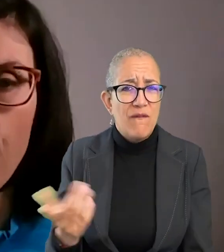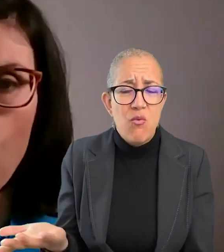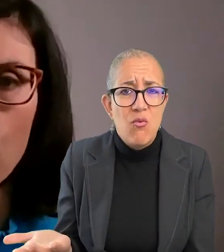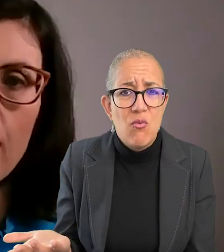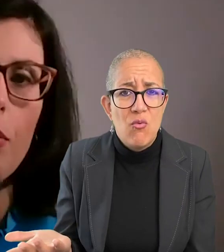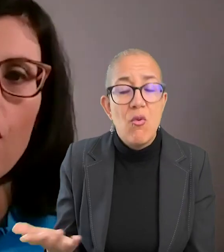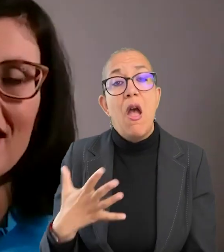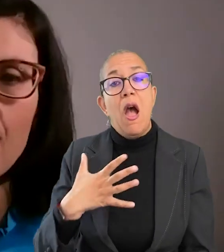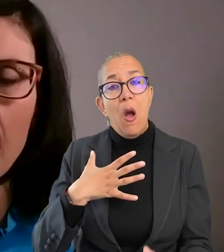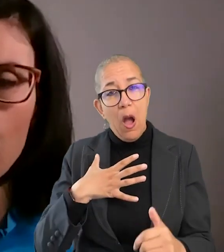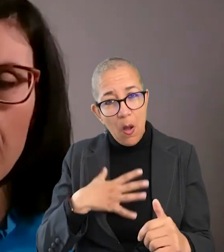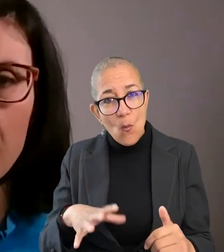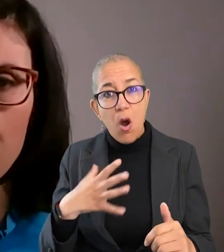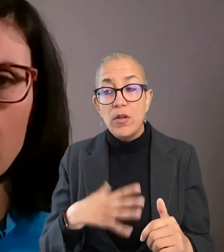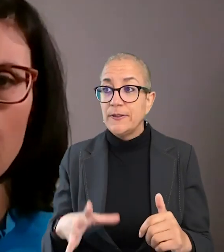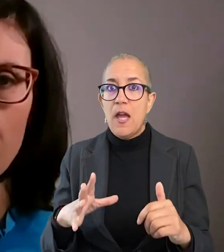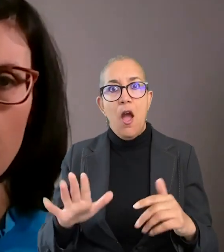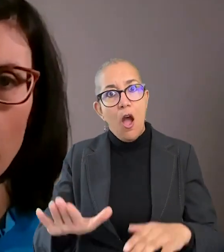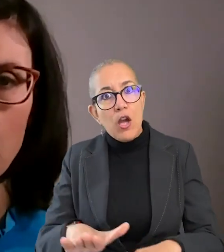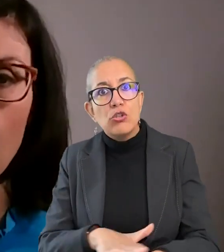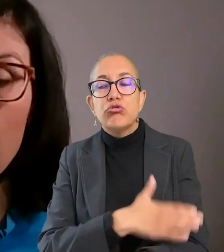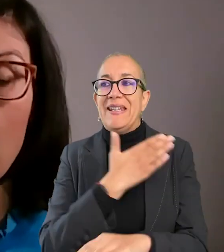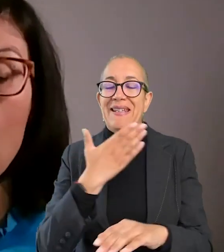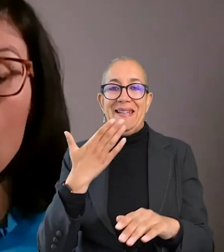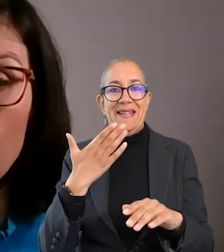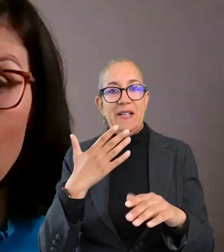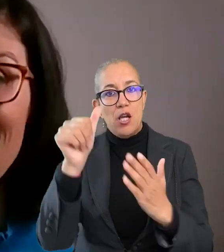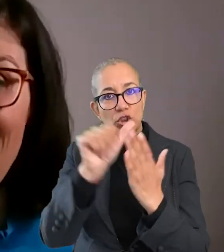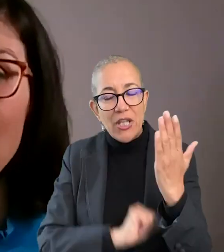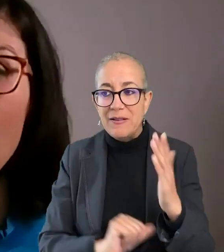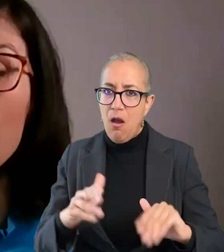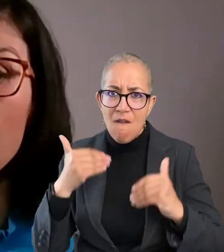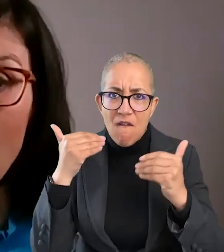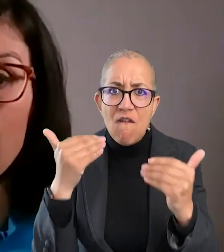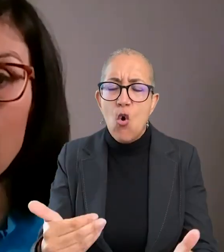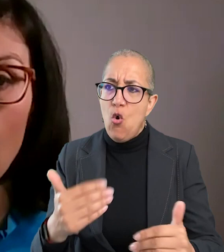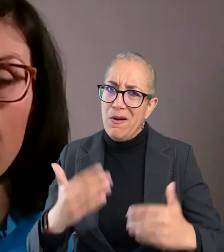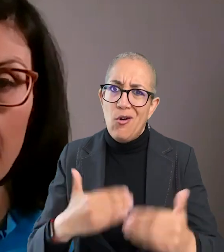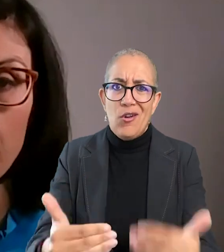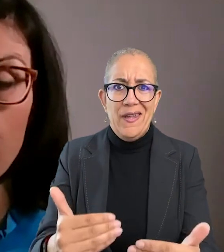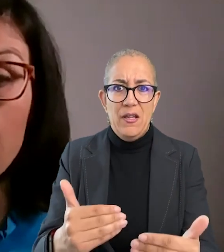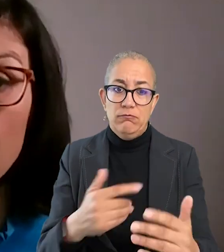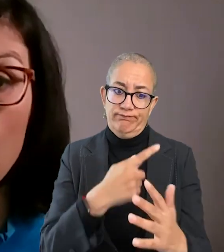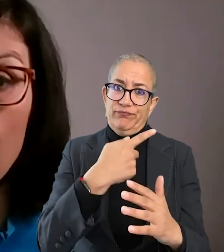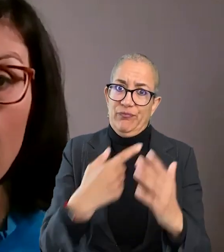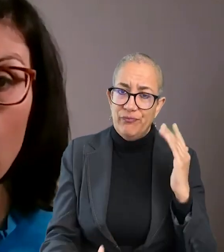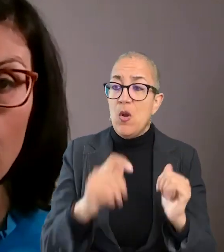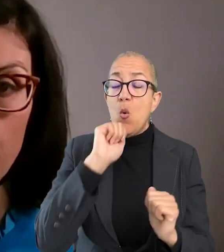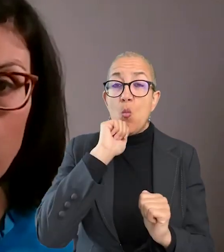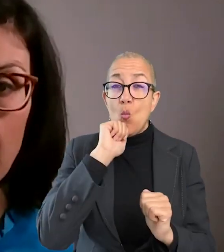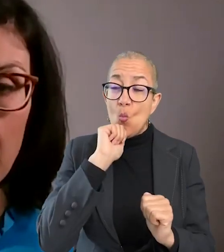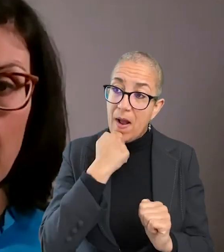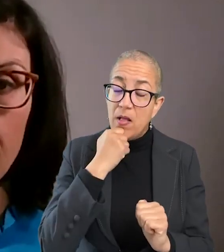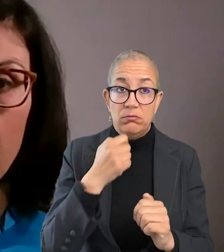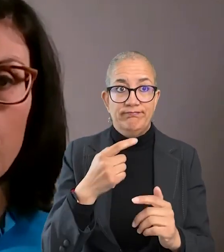a forward-looking, progressive and green agenda for the party, one that will regain the trust of the electorate and show that we are